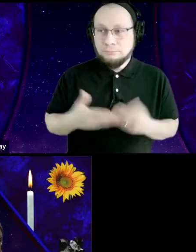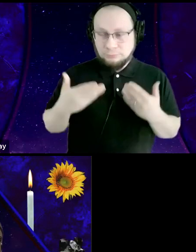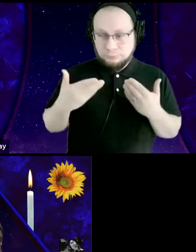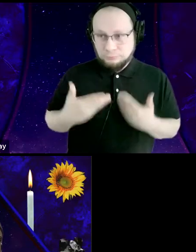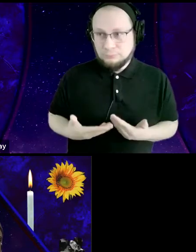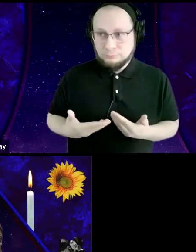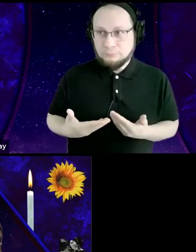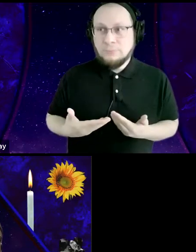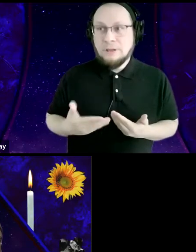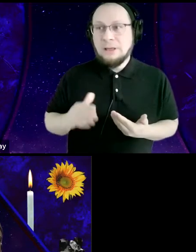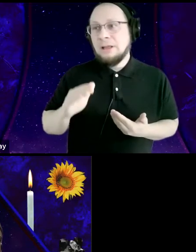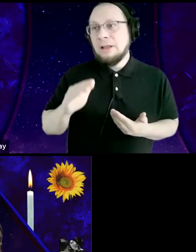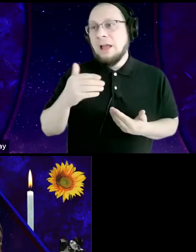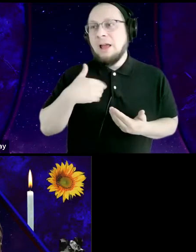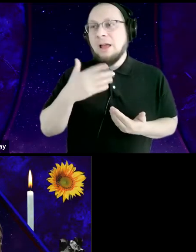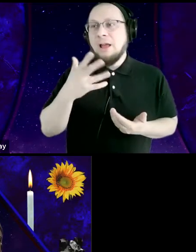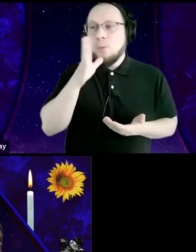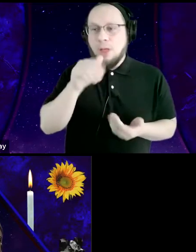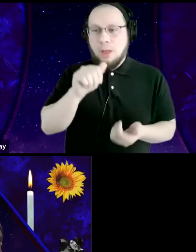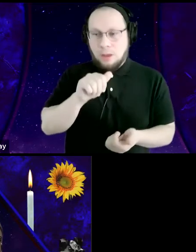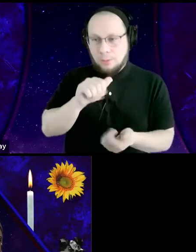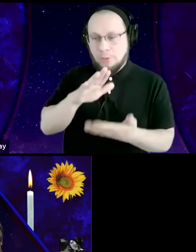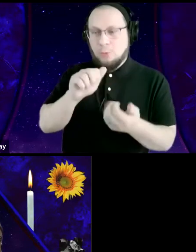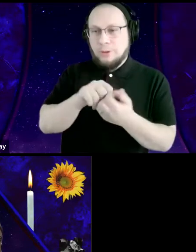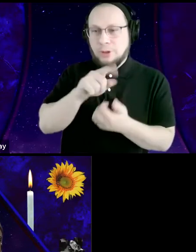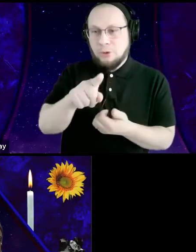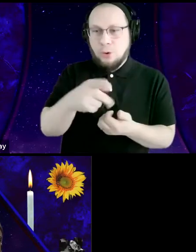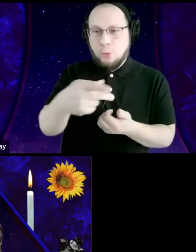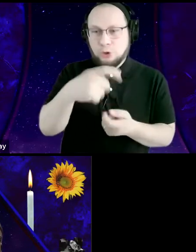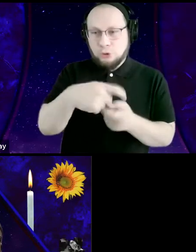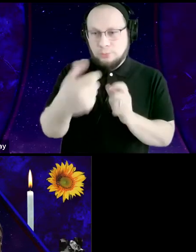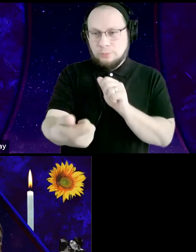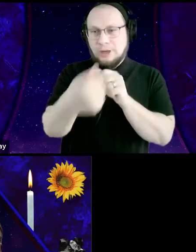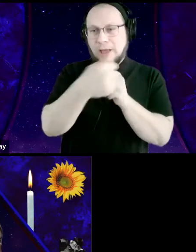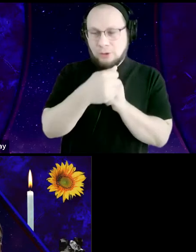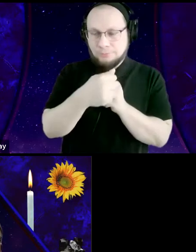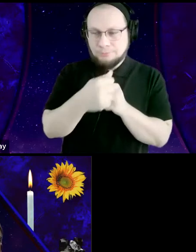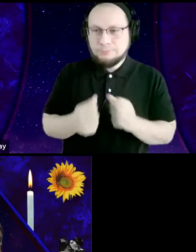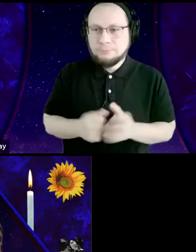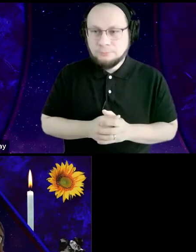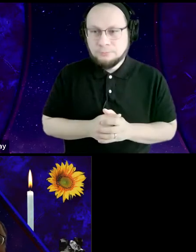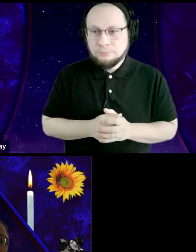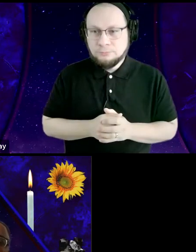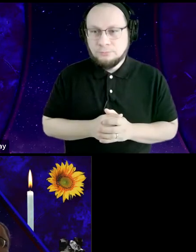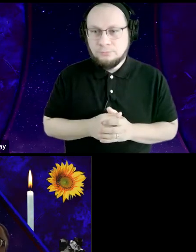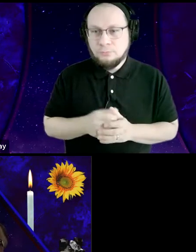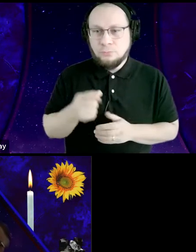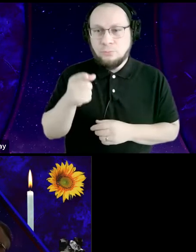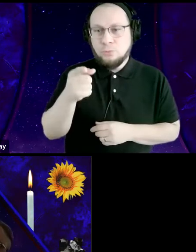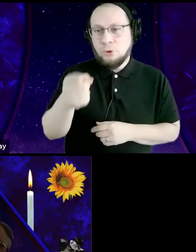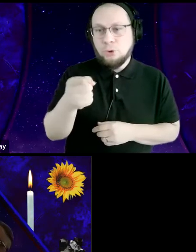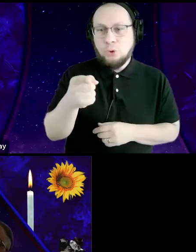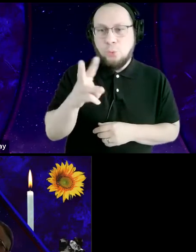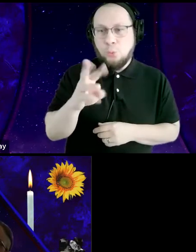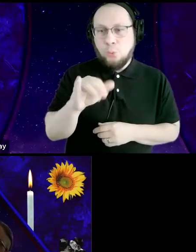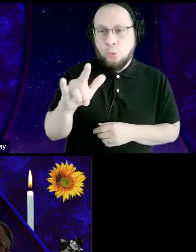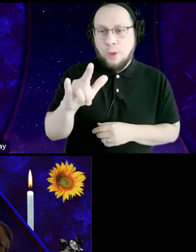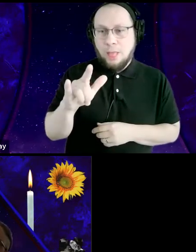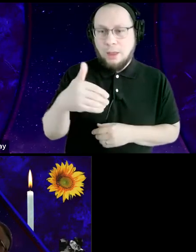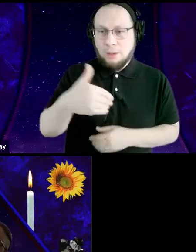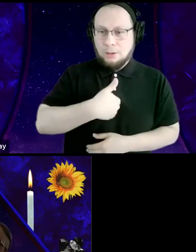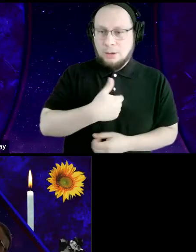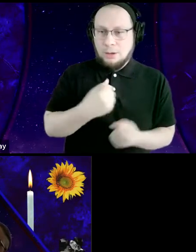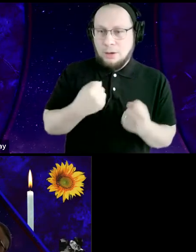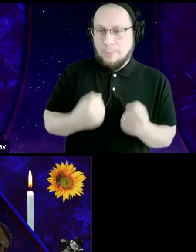thee still, to thy sweet will making addition thus. Wilt thou, whose will is large and spacious,